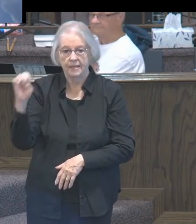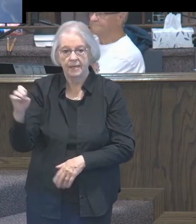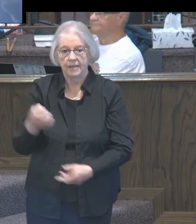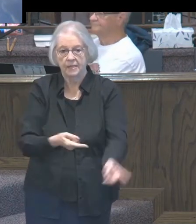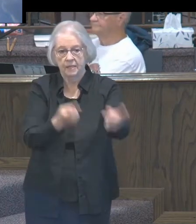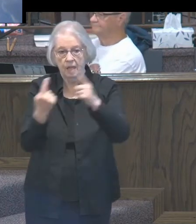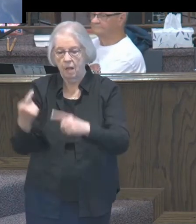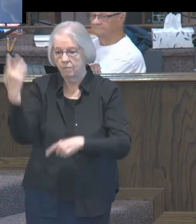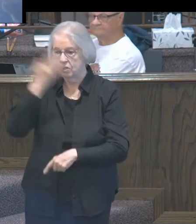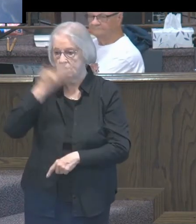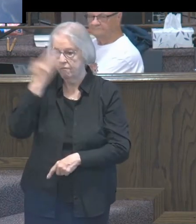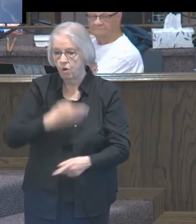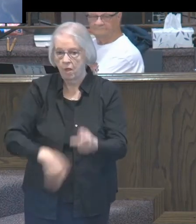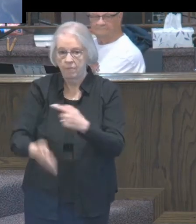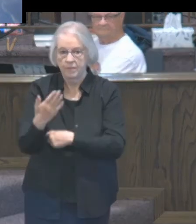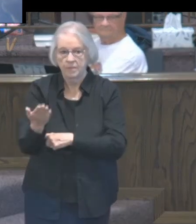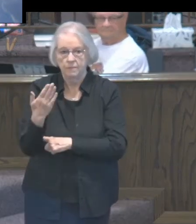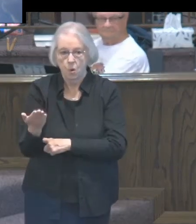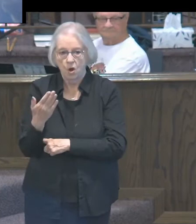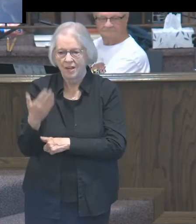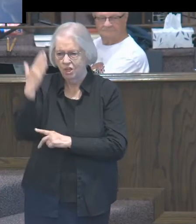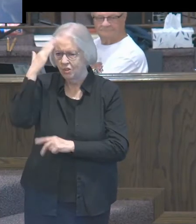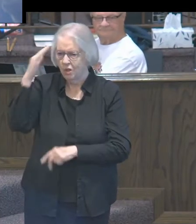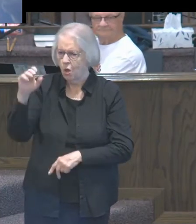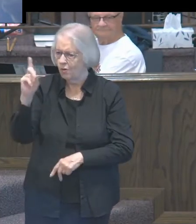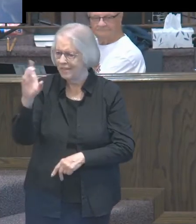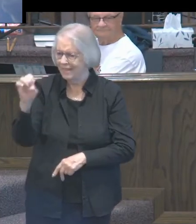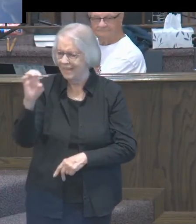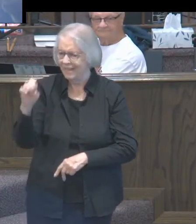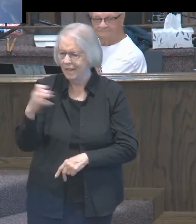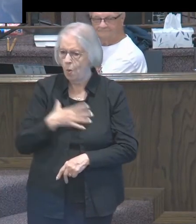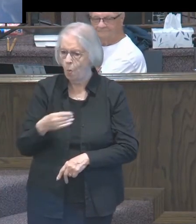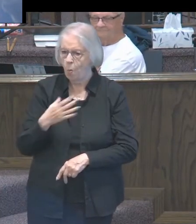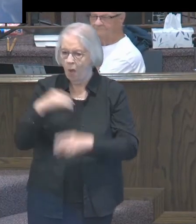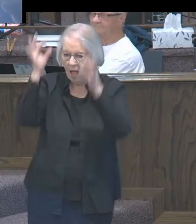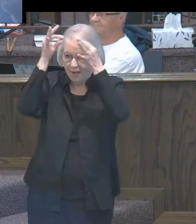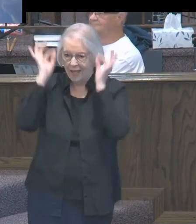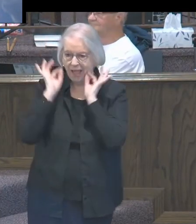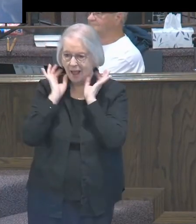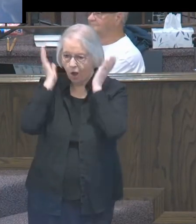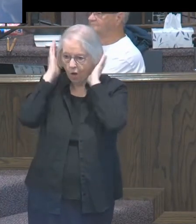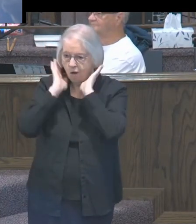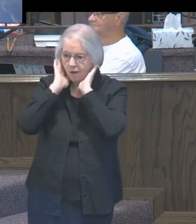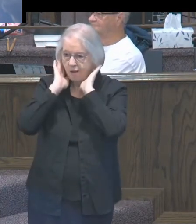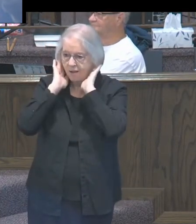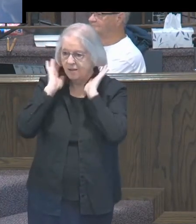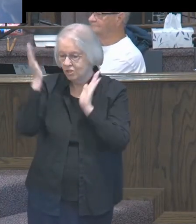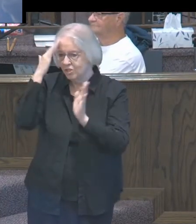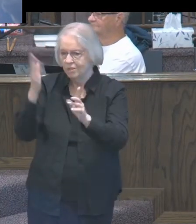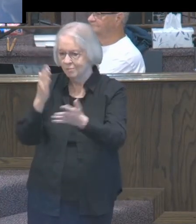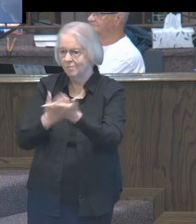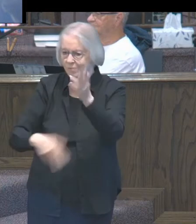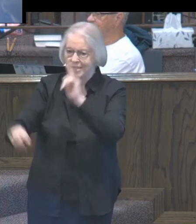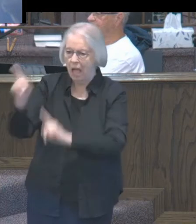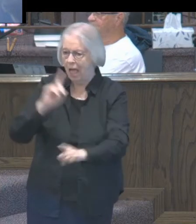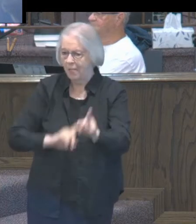this morning. I know they don't want to do this. You know they don't want to do this, but we need to spend some time this